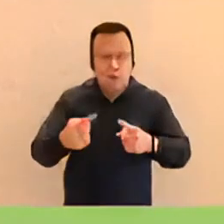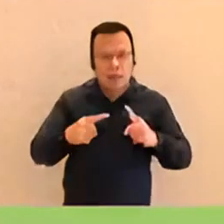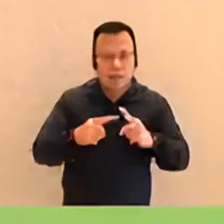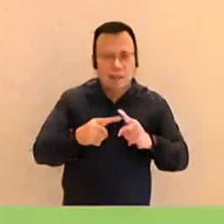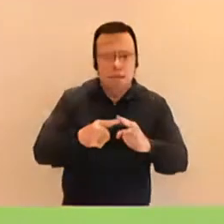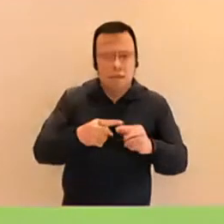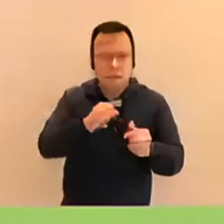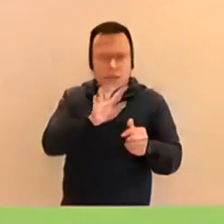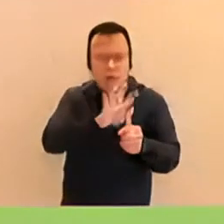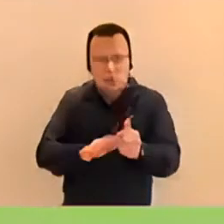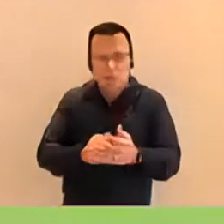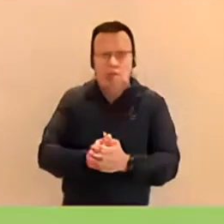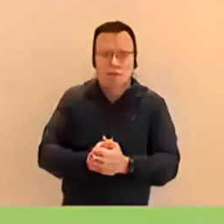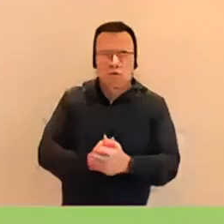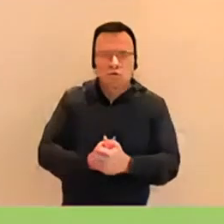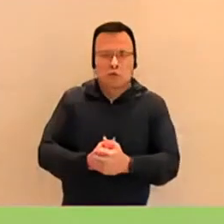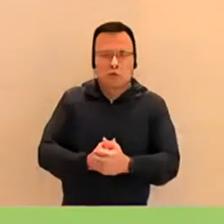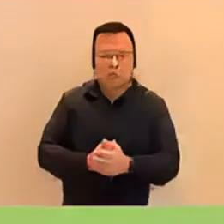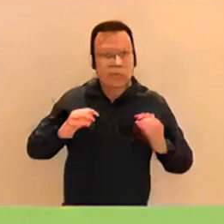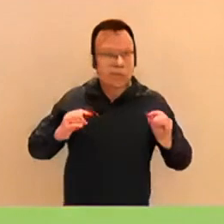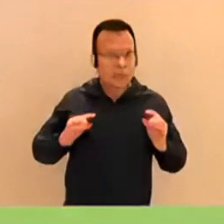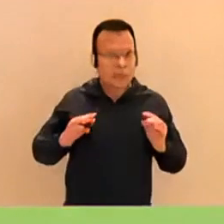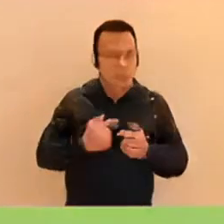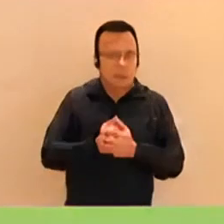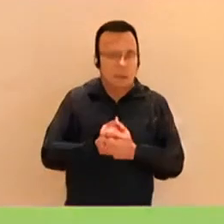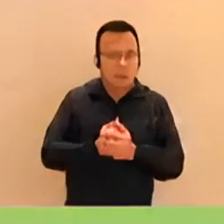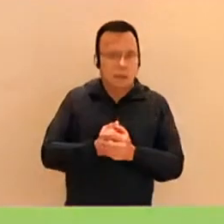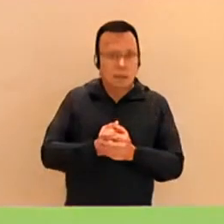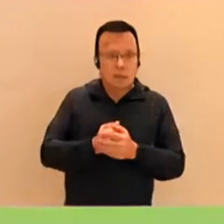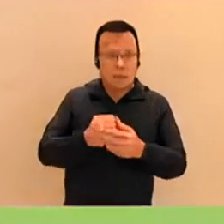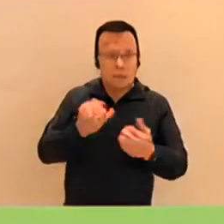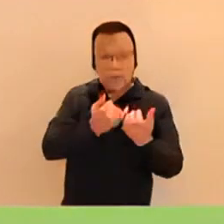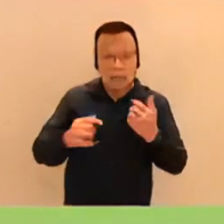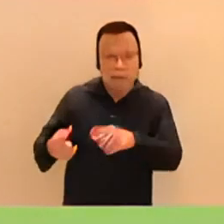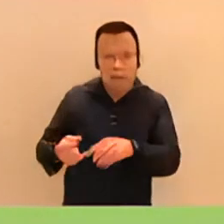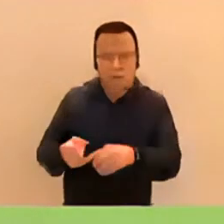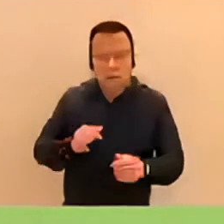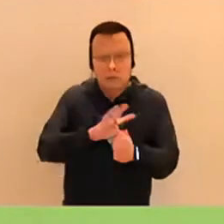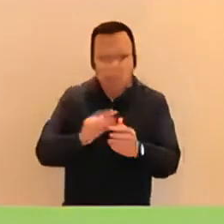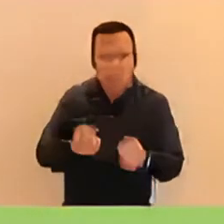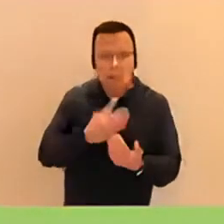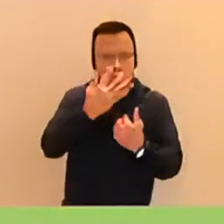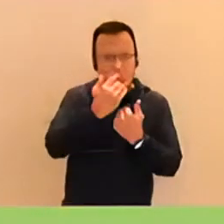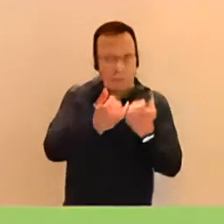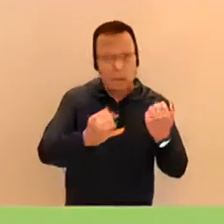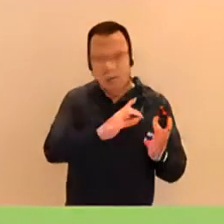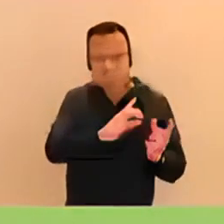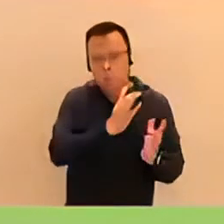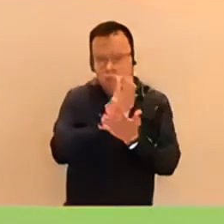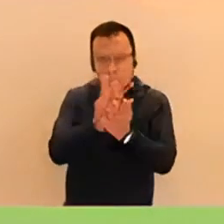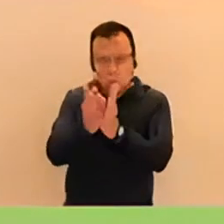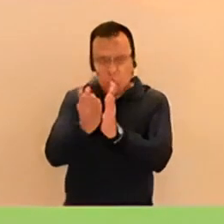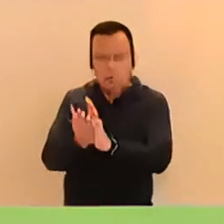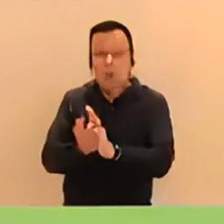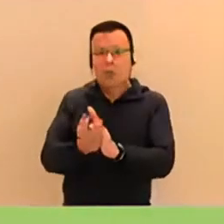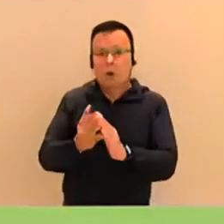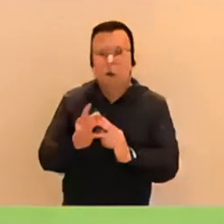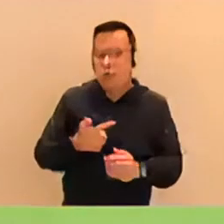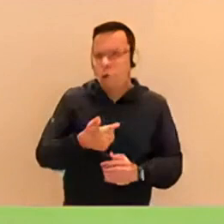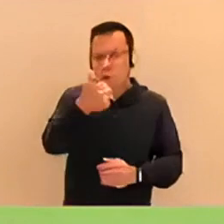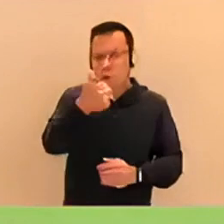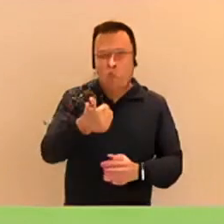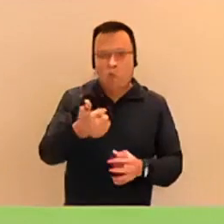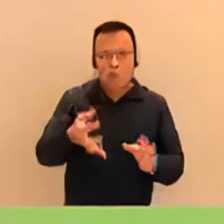habitats and to enhance biodiversity. Robust connection to various resources will also be